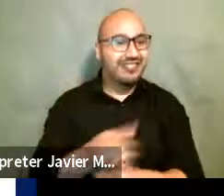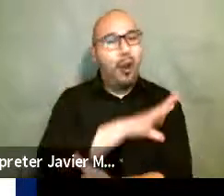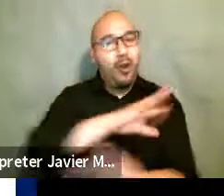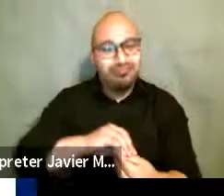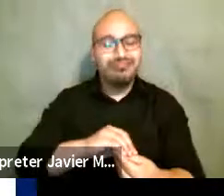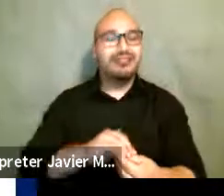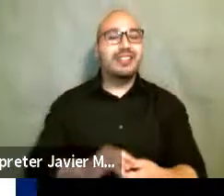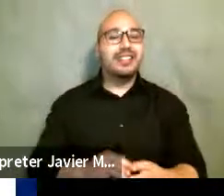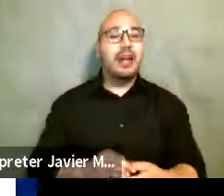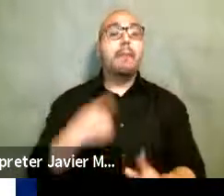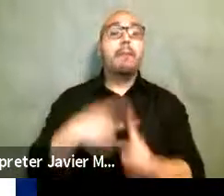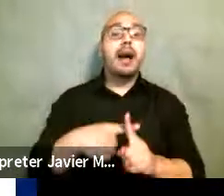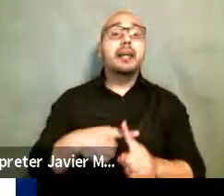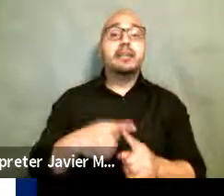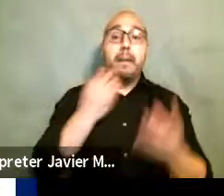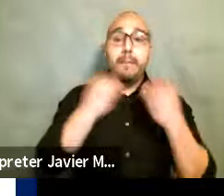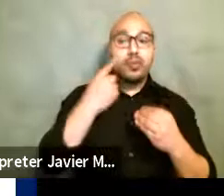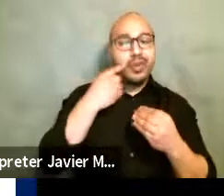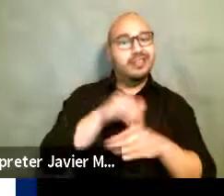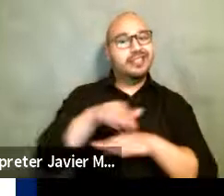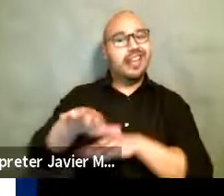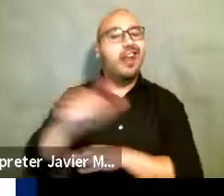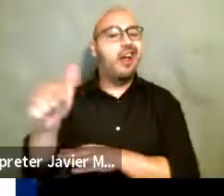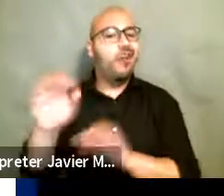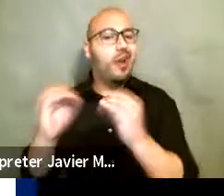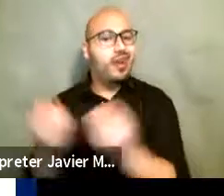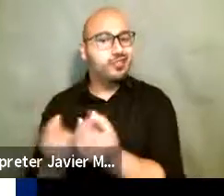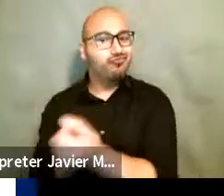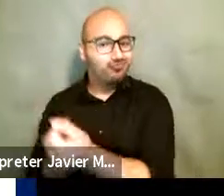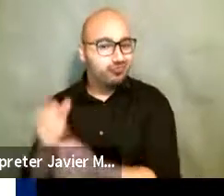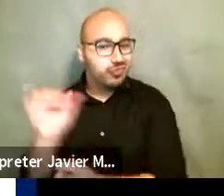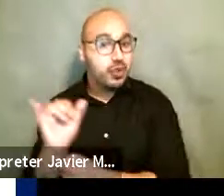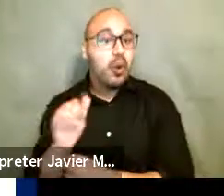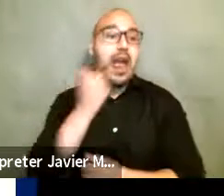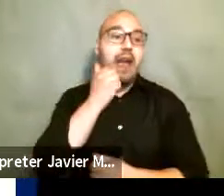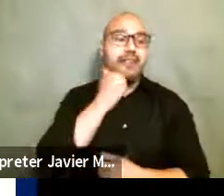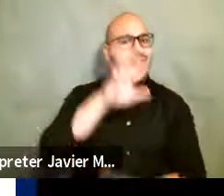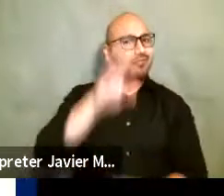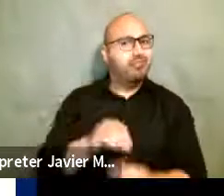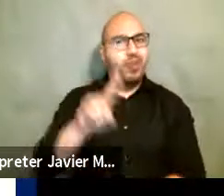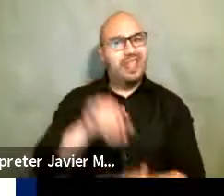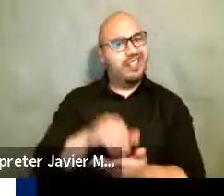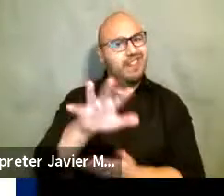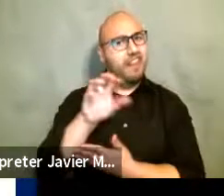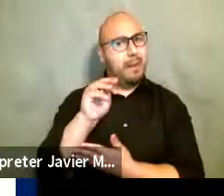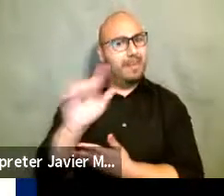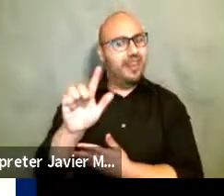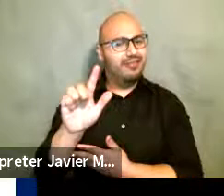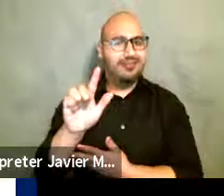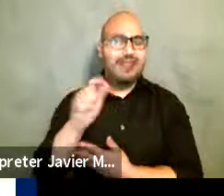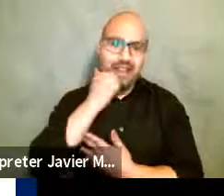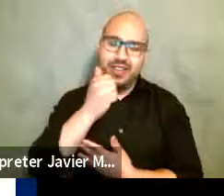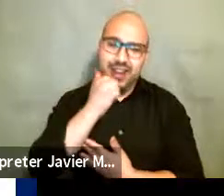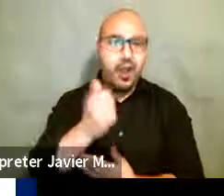other organizations. So on any given day, we are serving 1,500 meals a day. That is an amazing